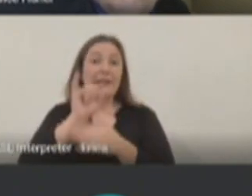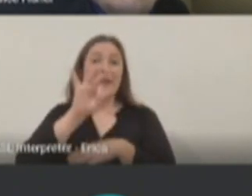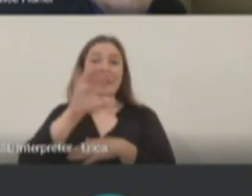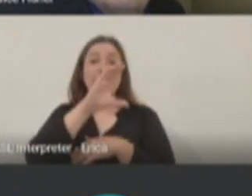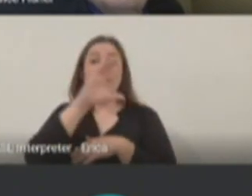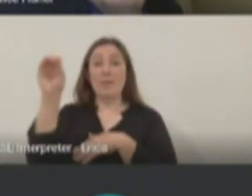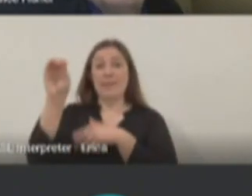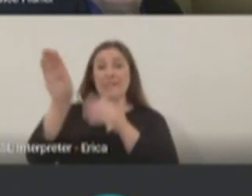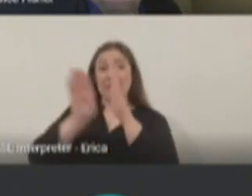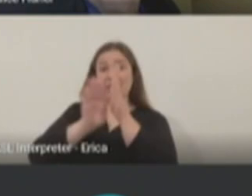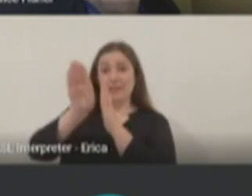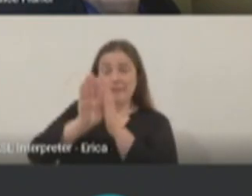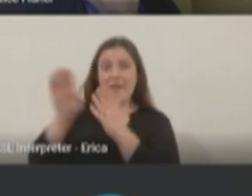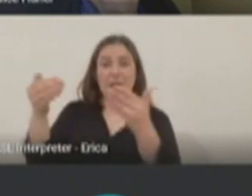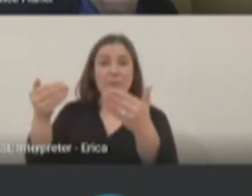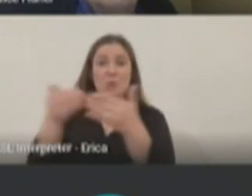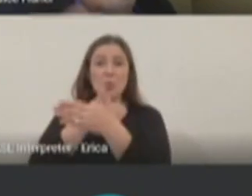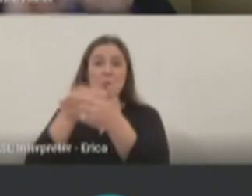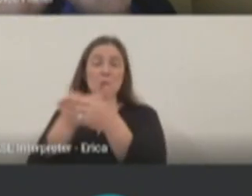developing new